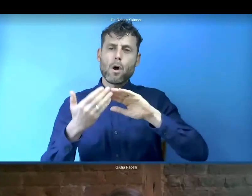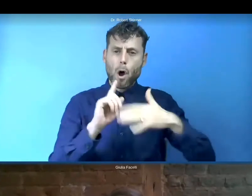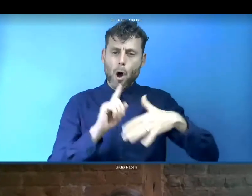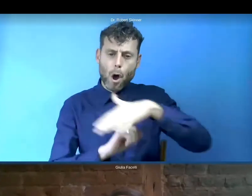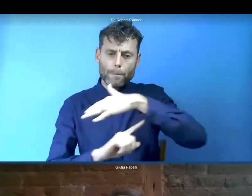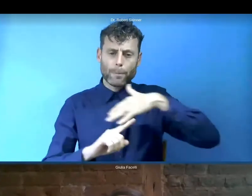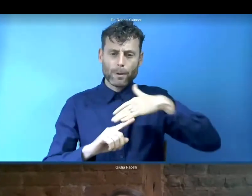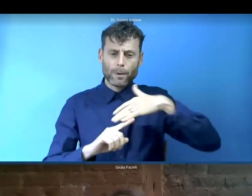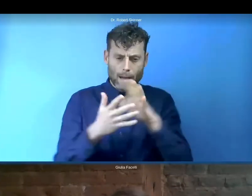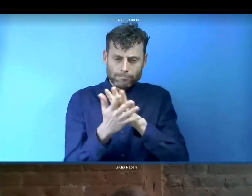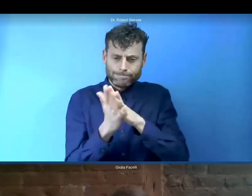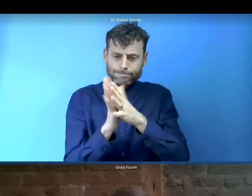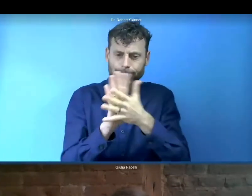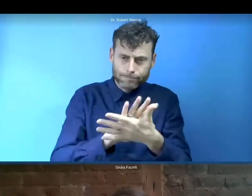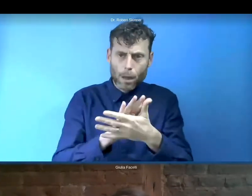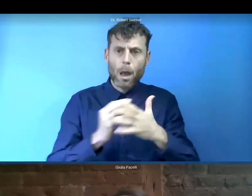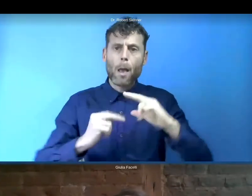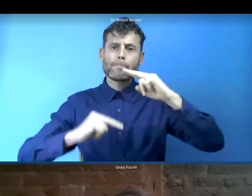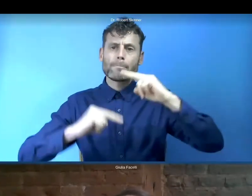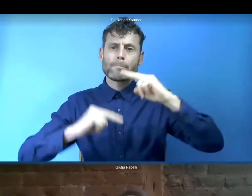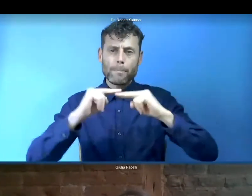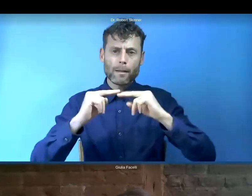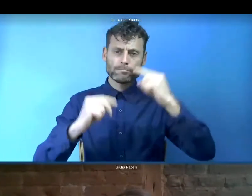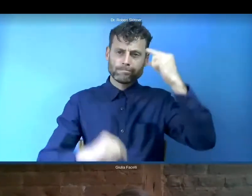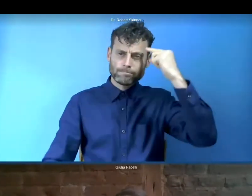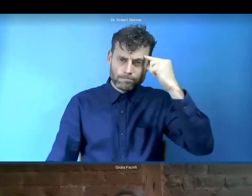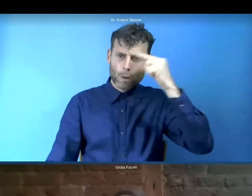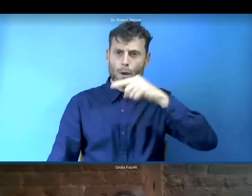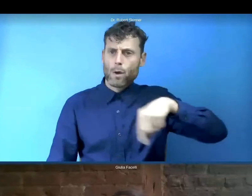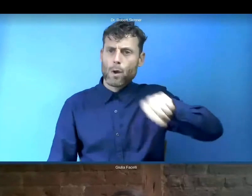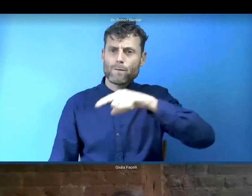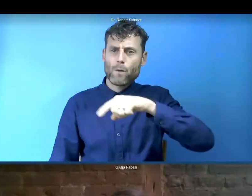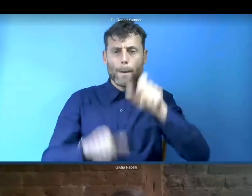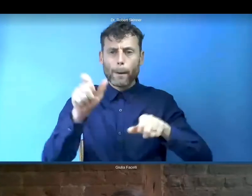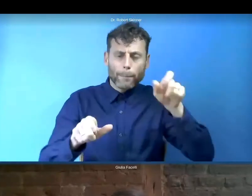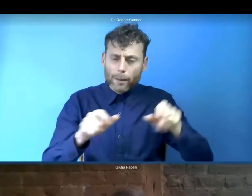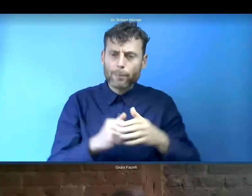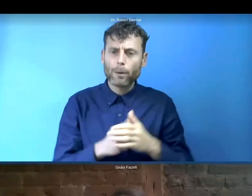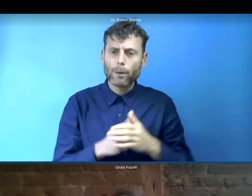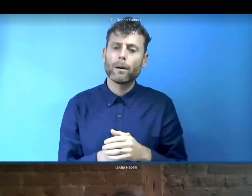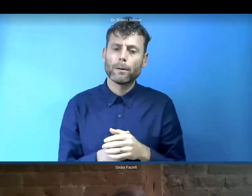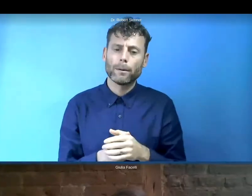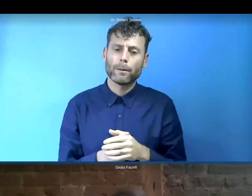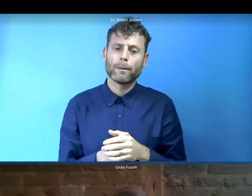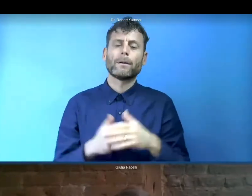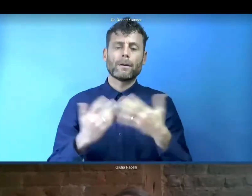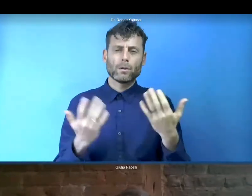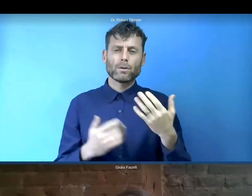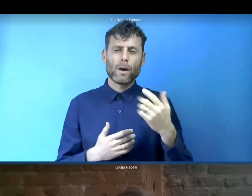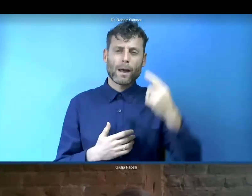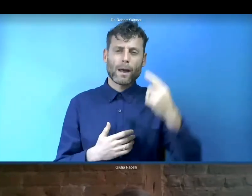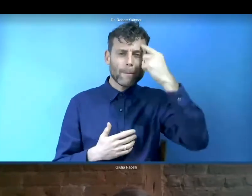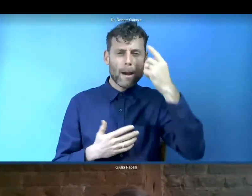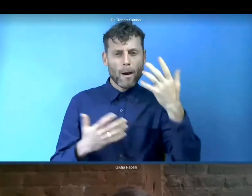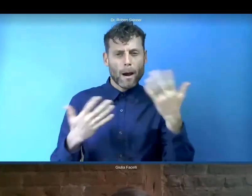also specific challenge on cultural heritage and the materials and innovations needed for the future's